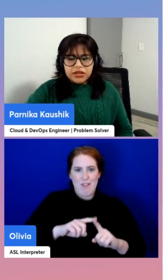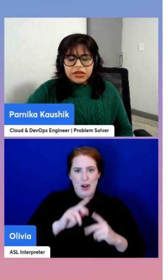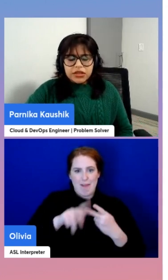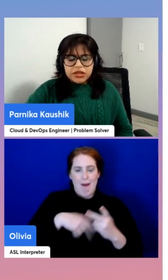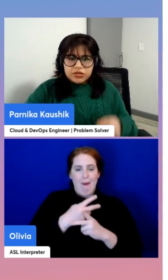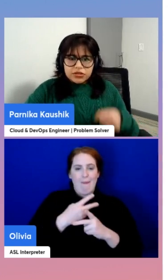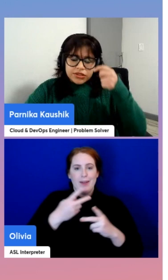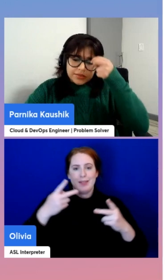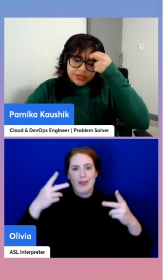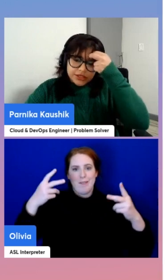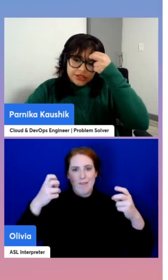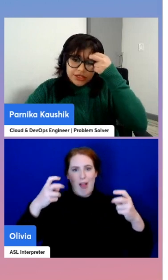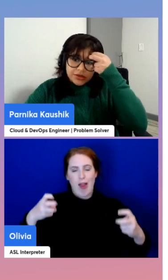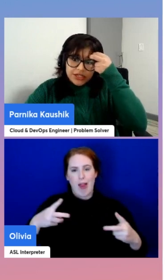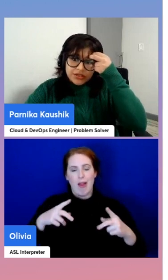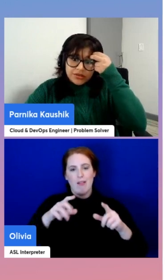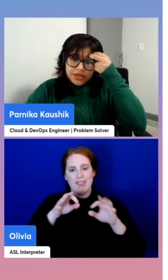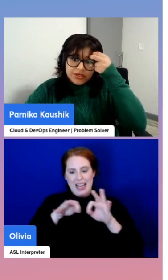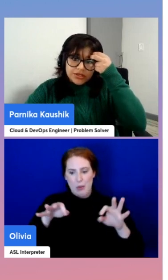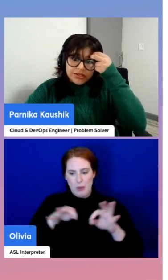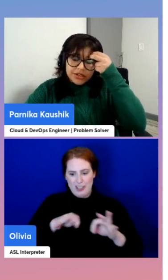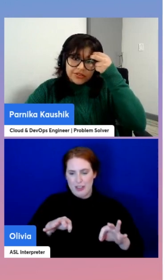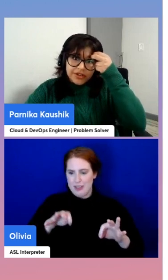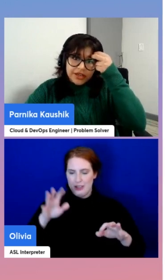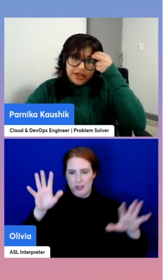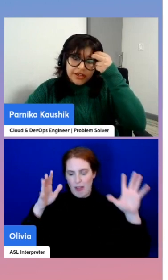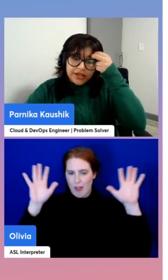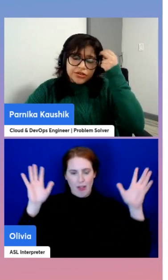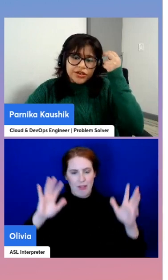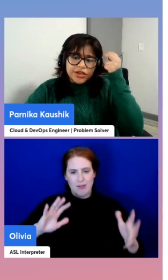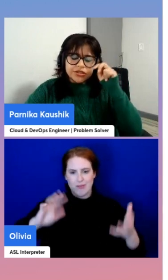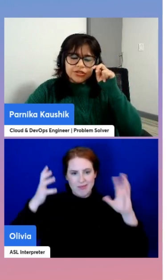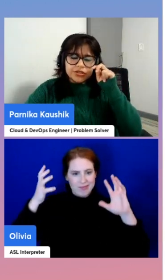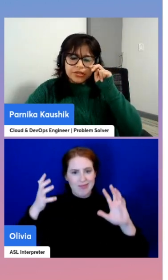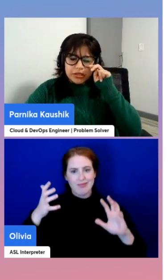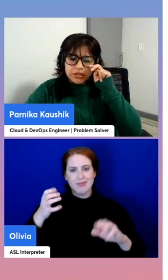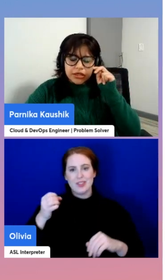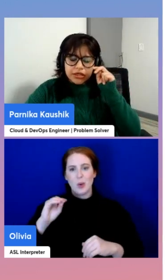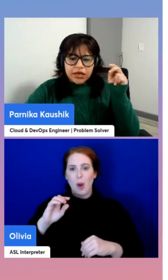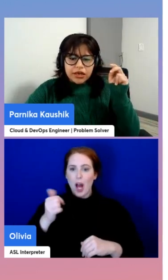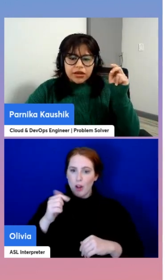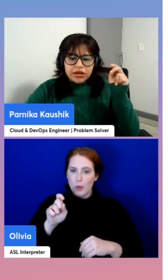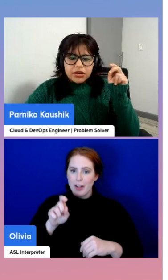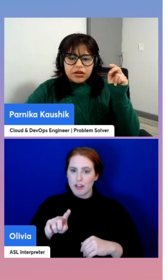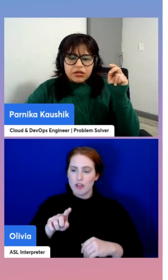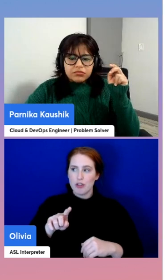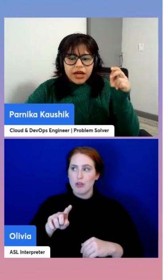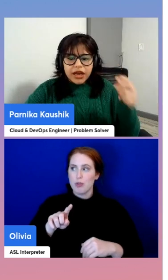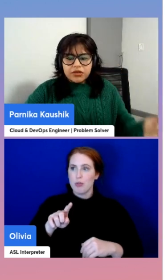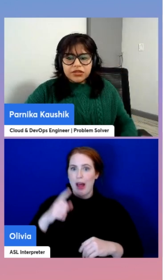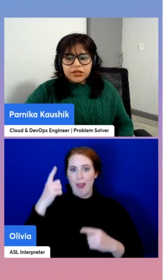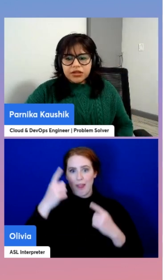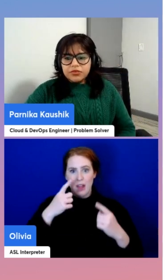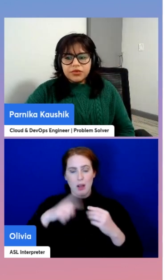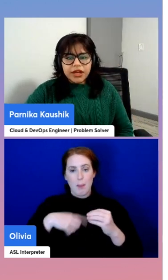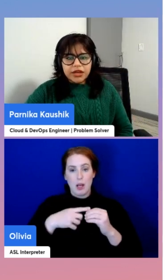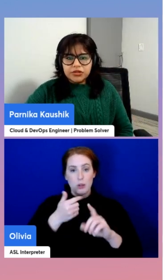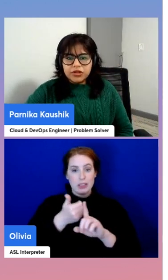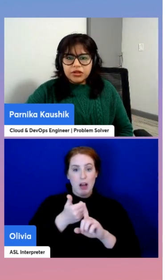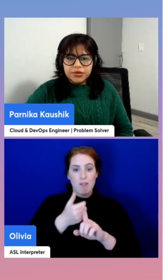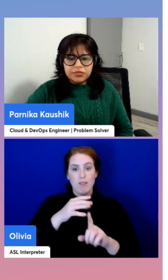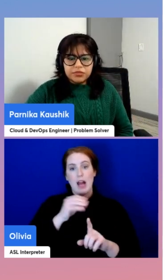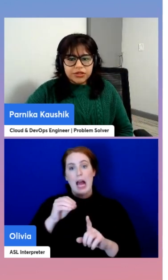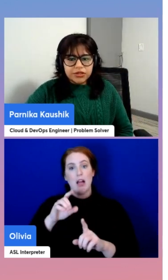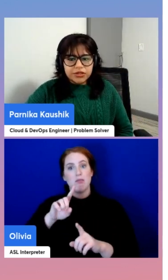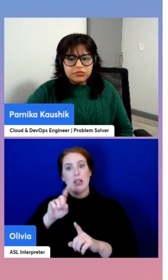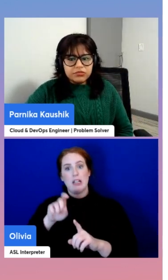of ways. So, some legitimate questions to ask yourself, and especially your engineers, is how does GitHub know it